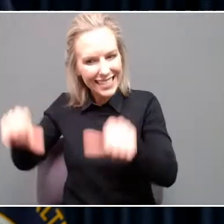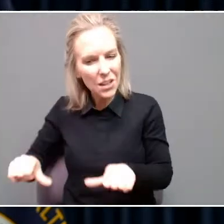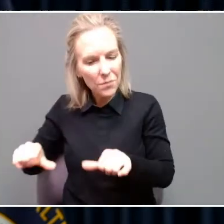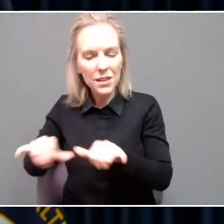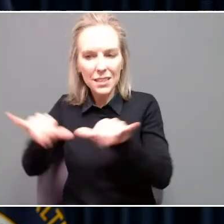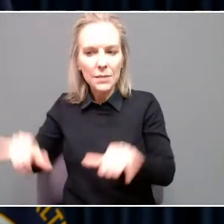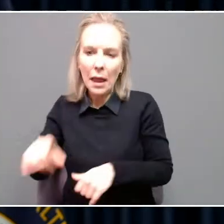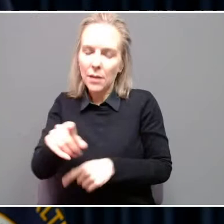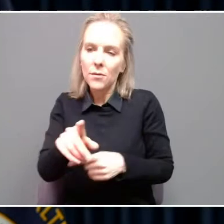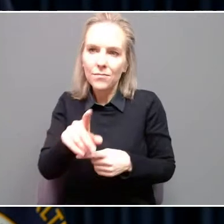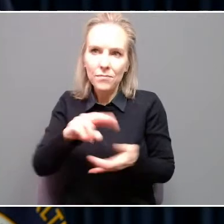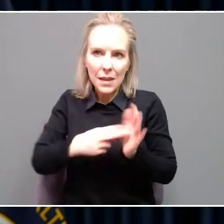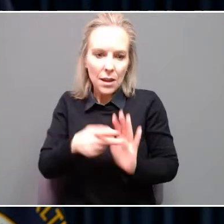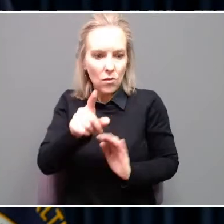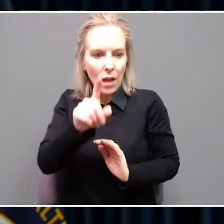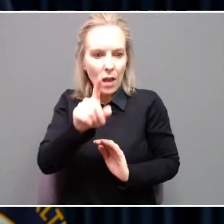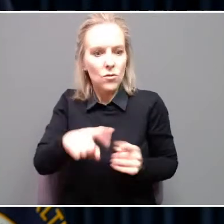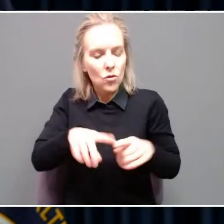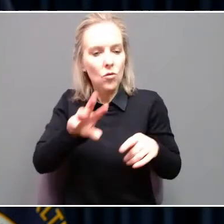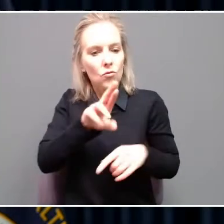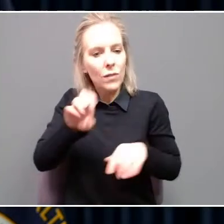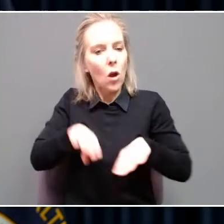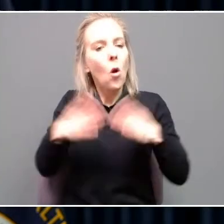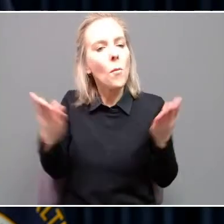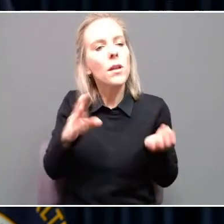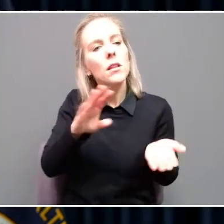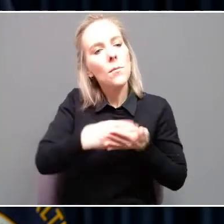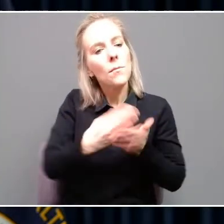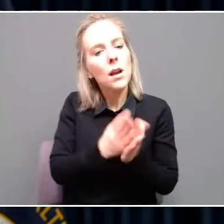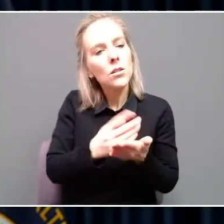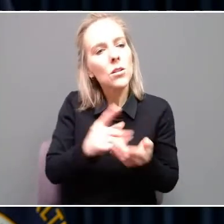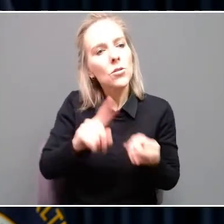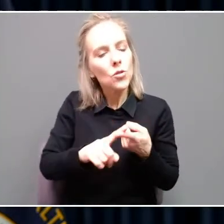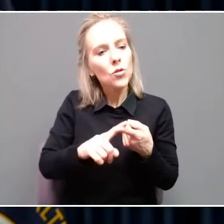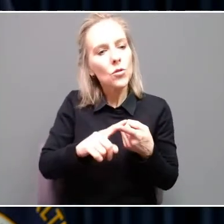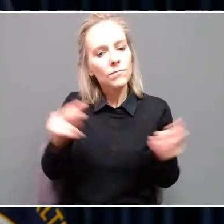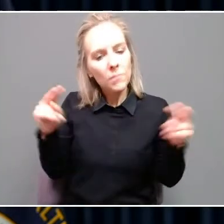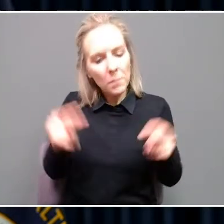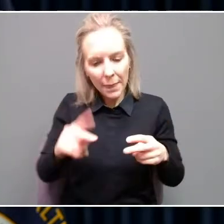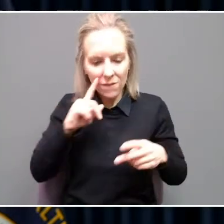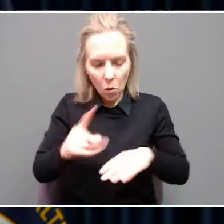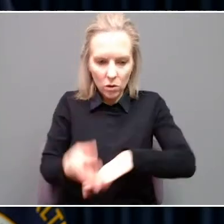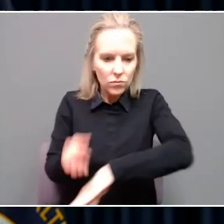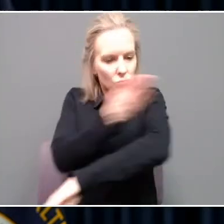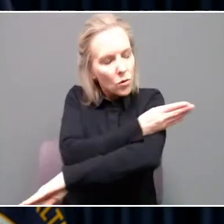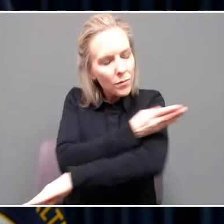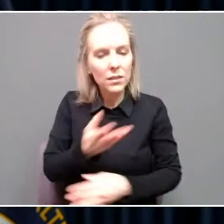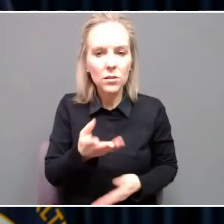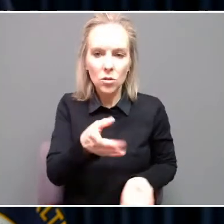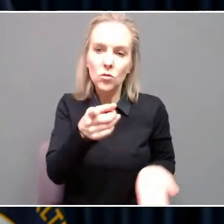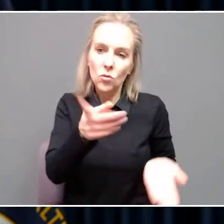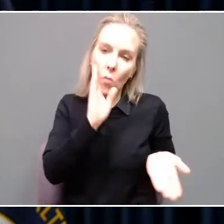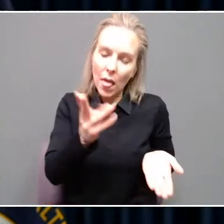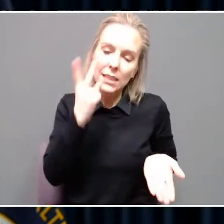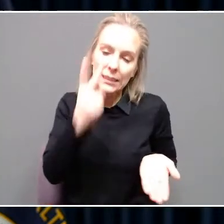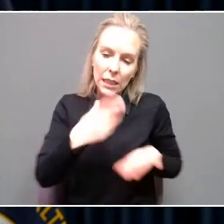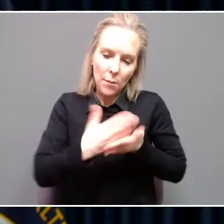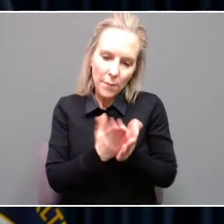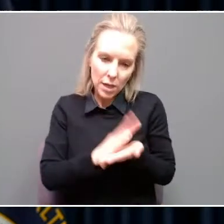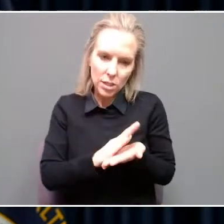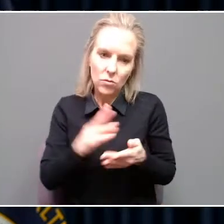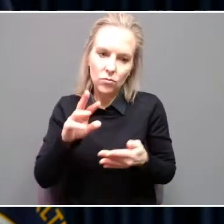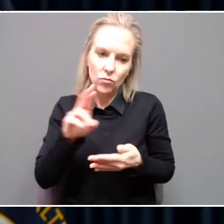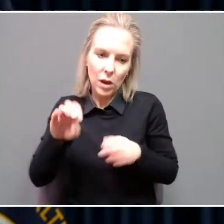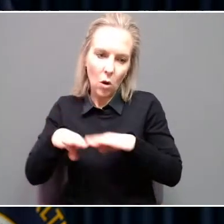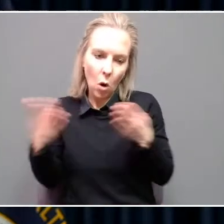reopen the budget to provide some dollars for capital improvements and others. You will see the budget reopened. Now, the General Assembly may